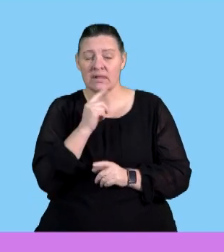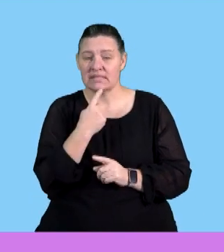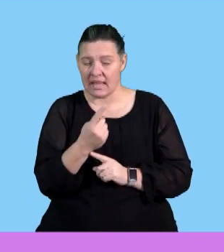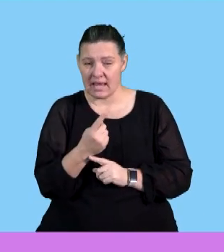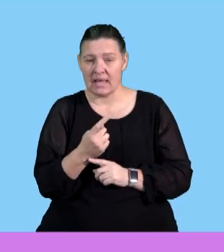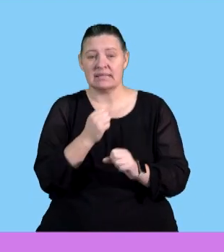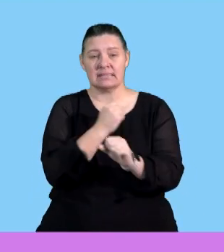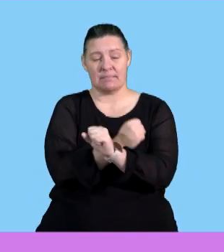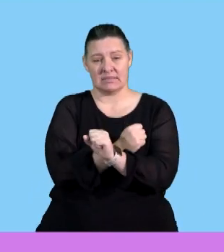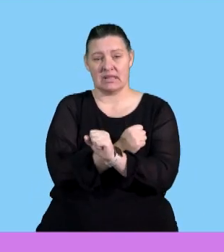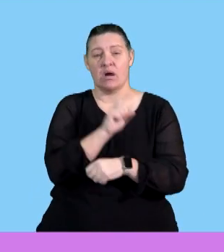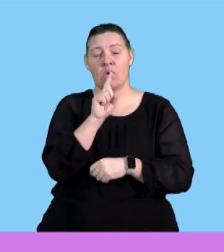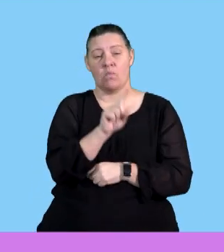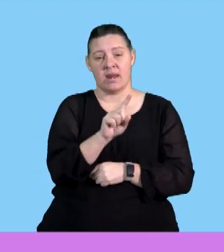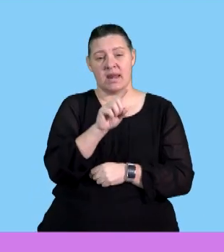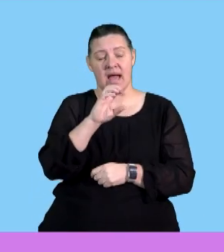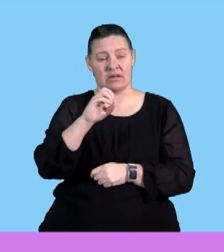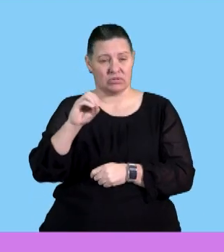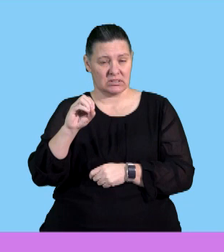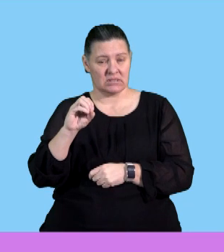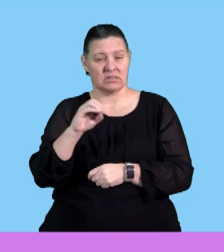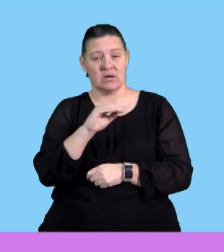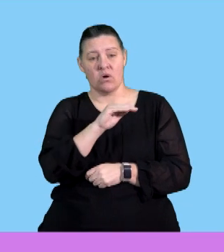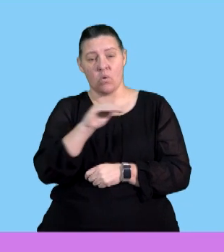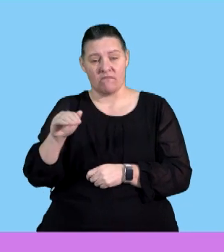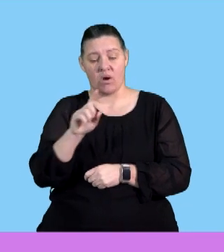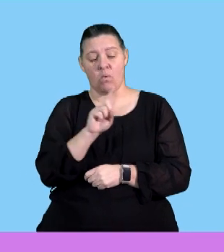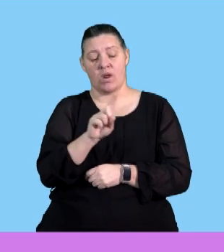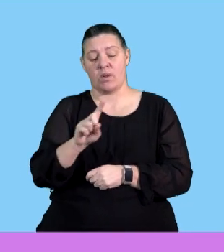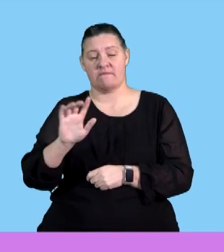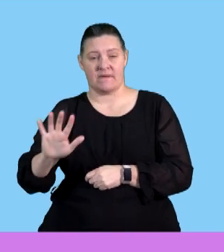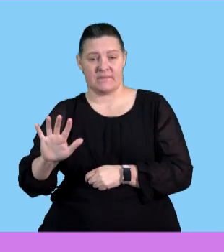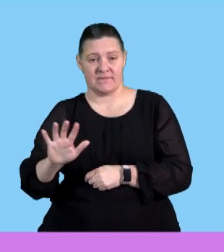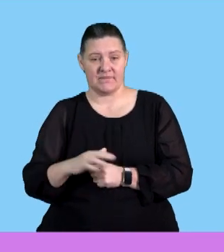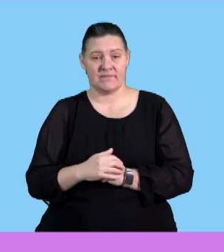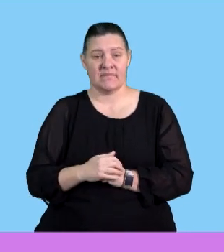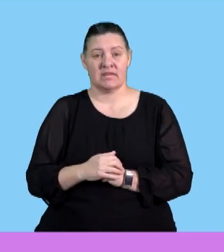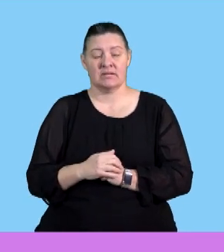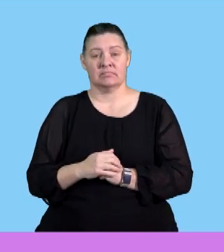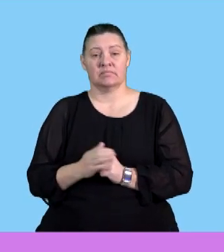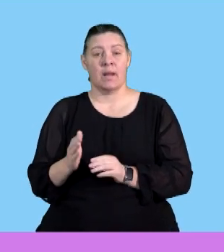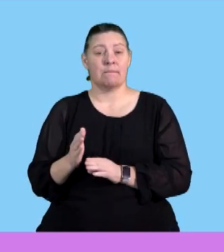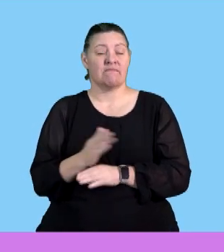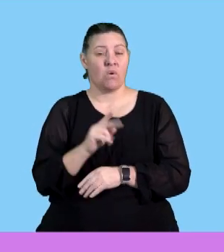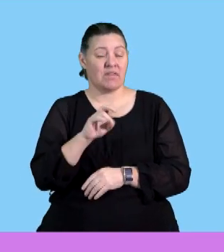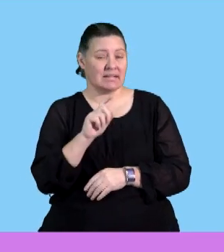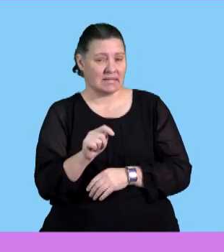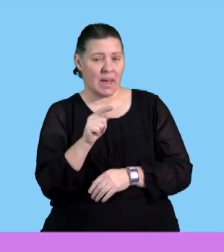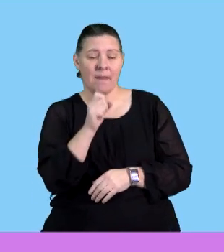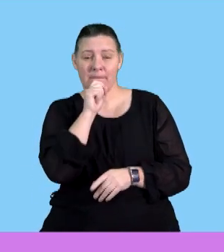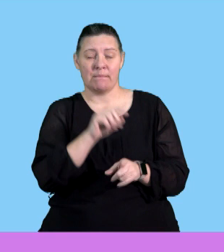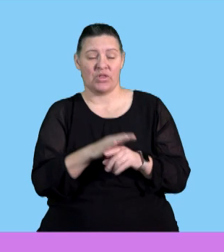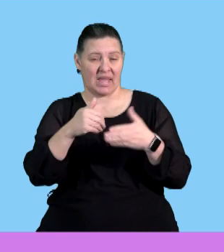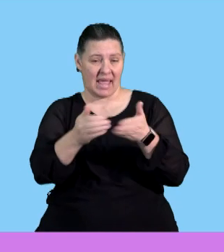say multiply by 100 over 115. So before VAT, this